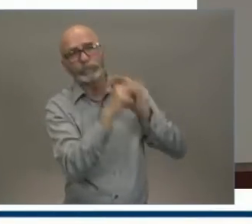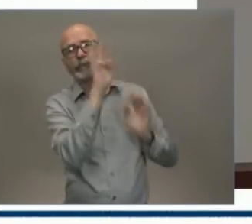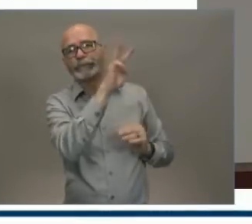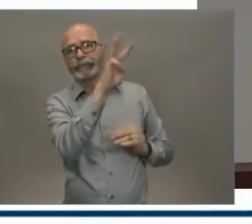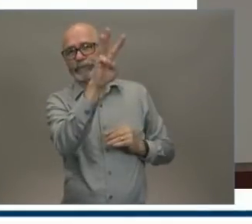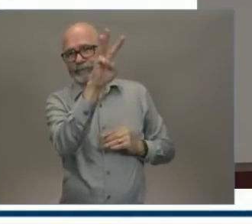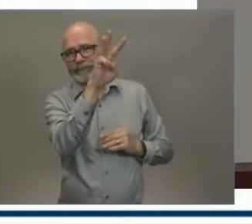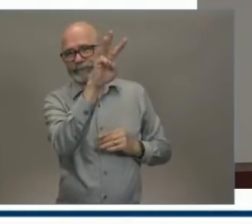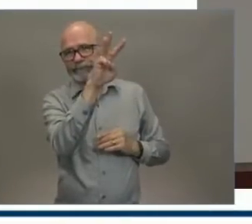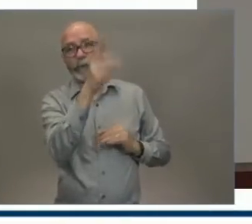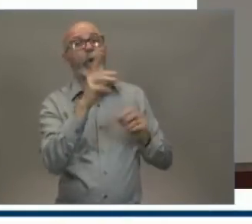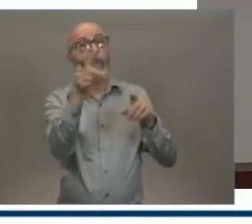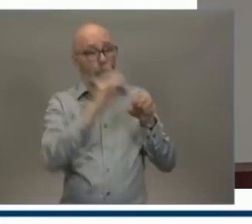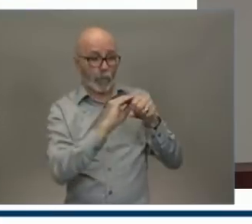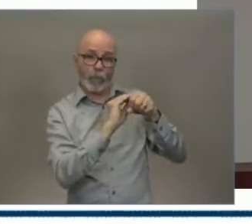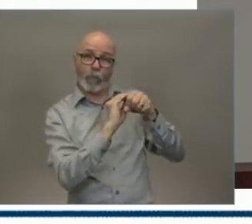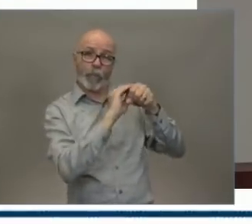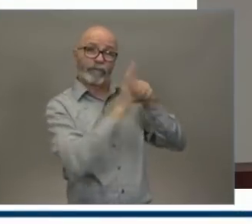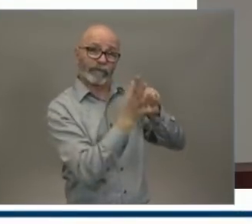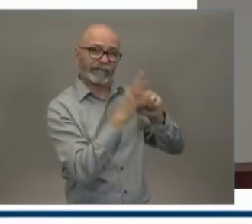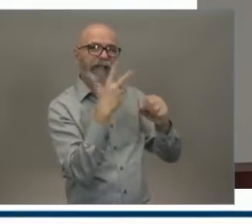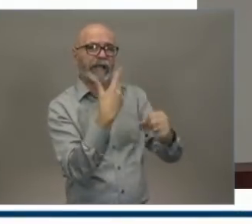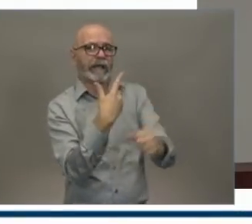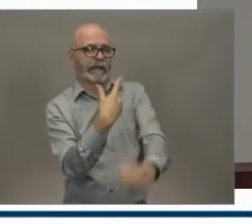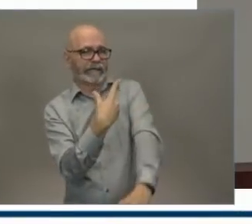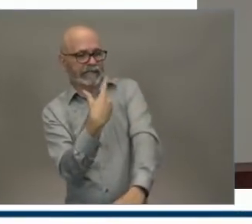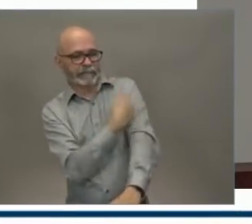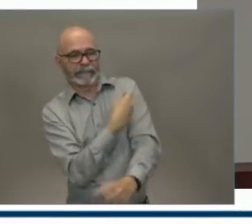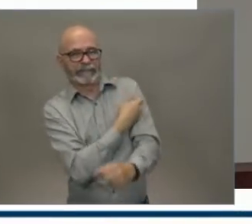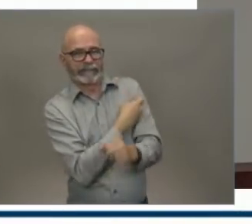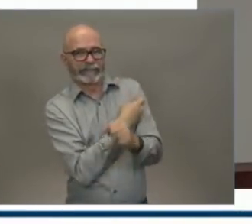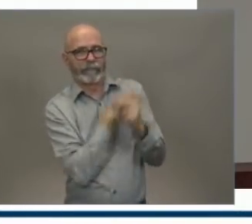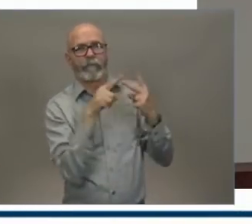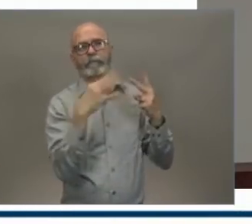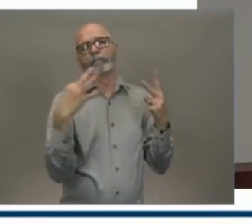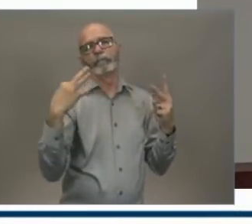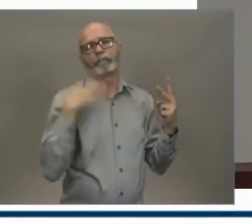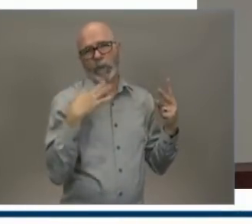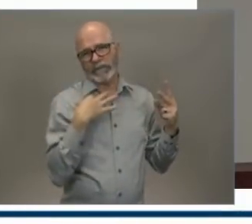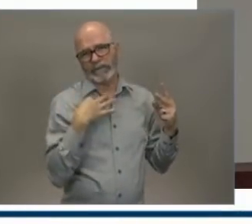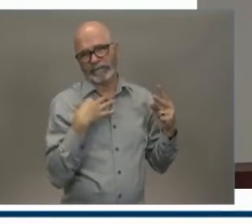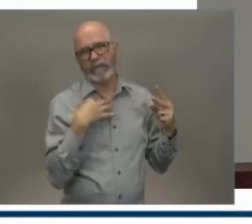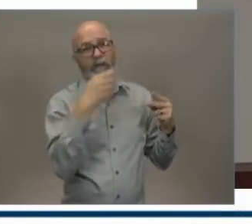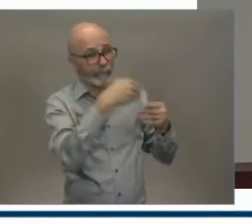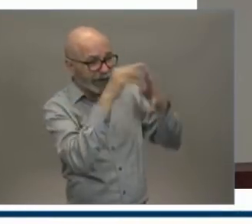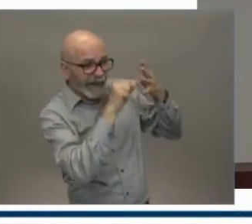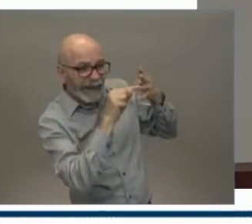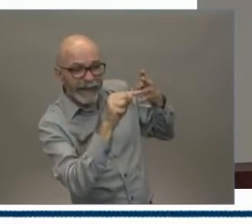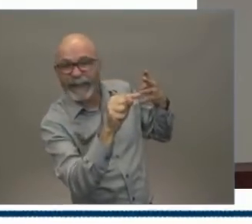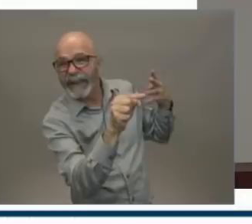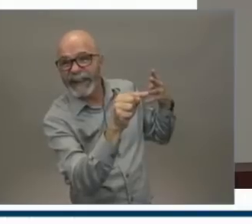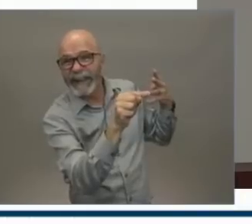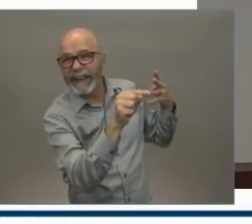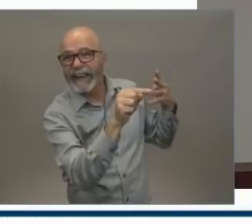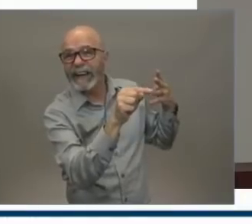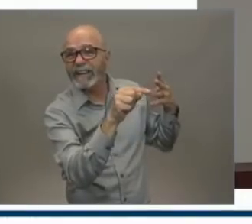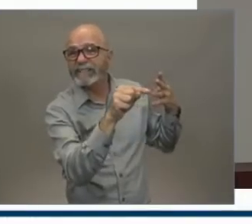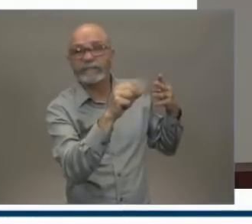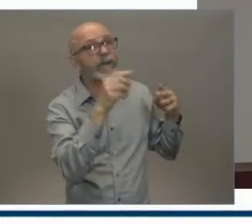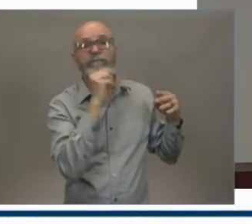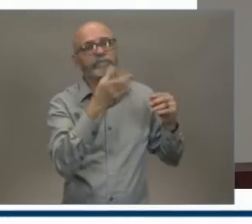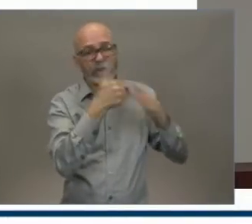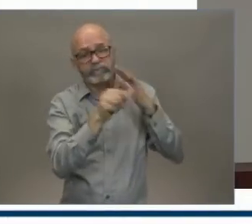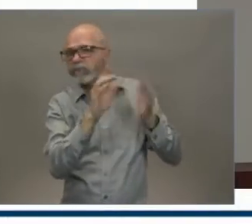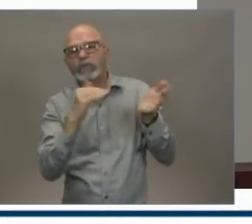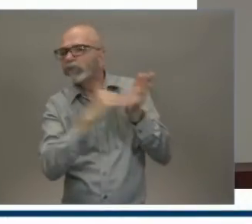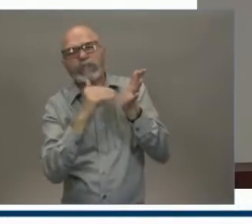COVID immunization volunteers, and there's a specific section both for non-healthcare providers and for healthcare providers.